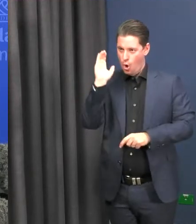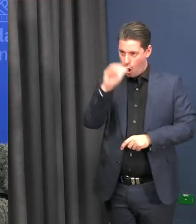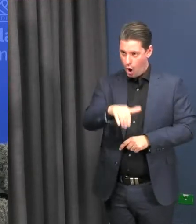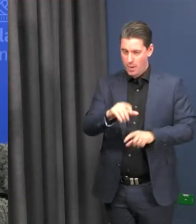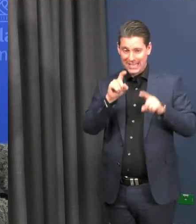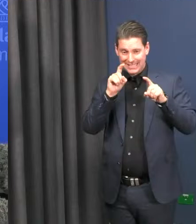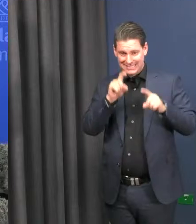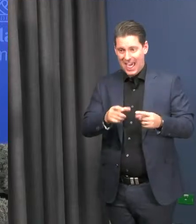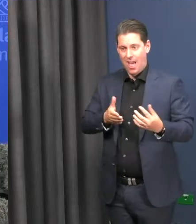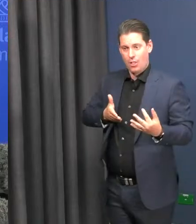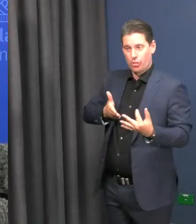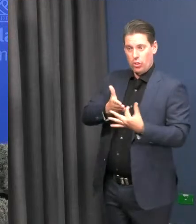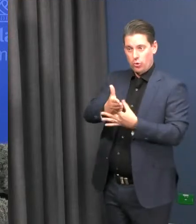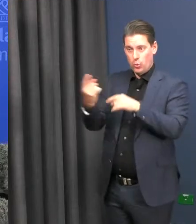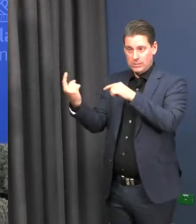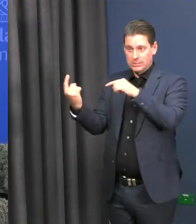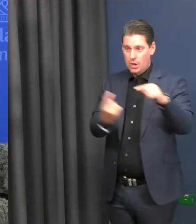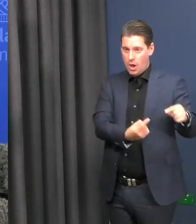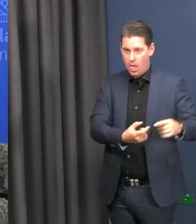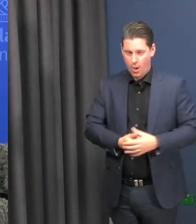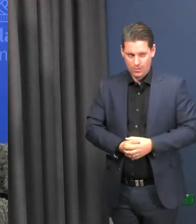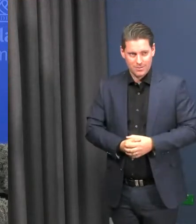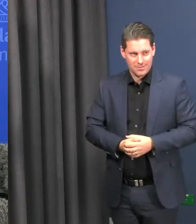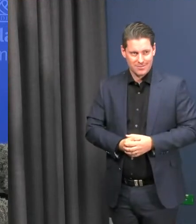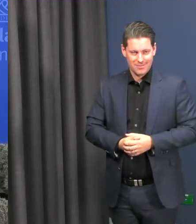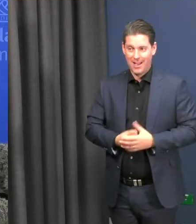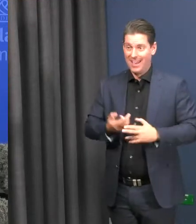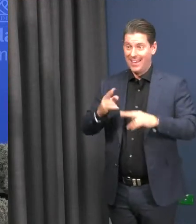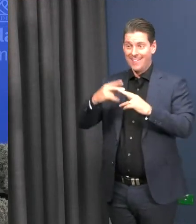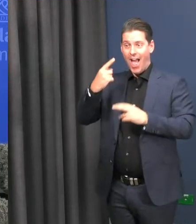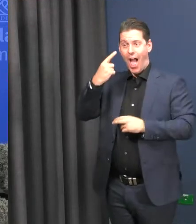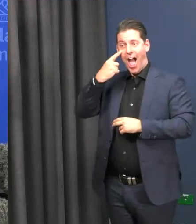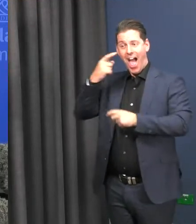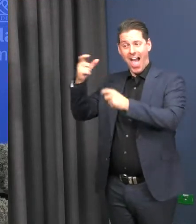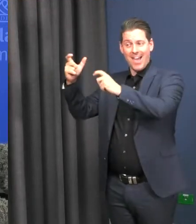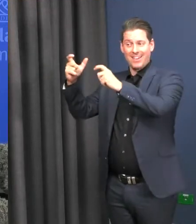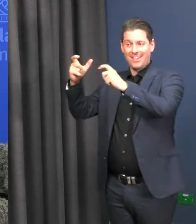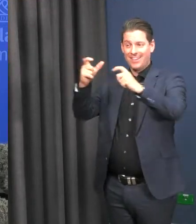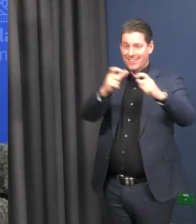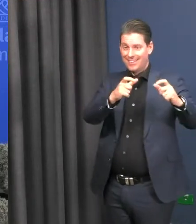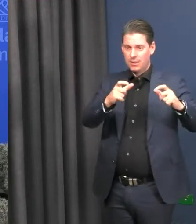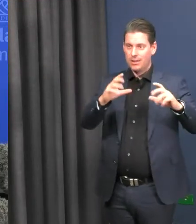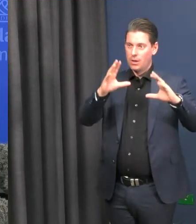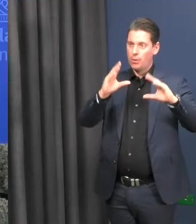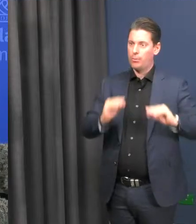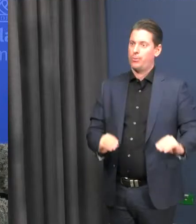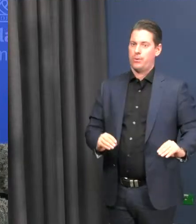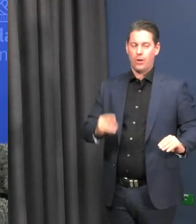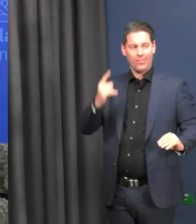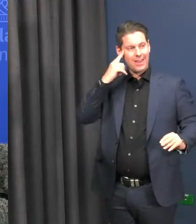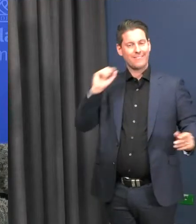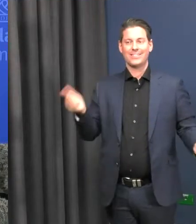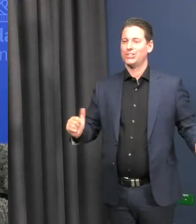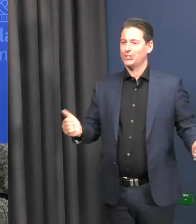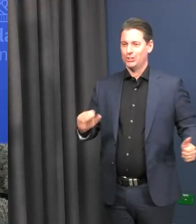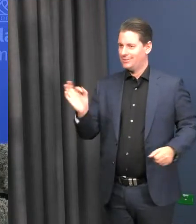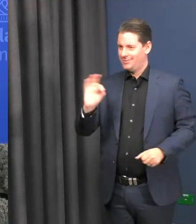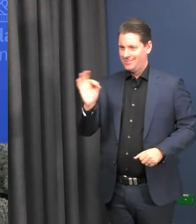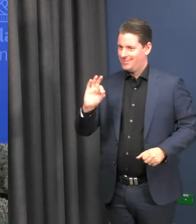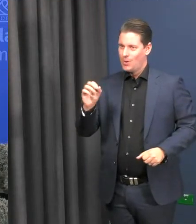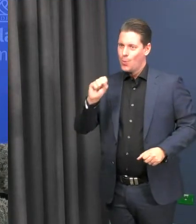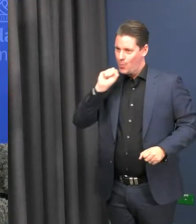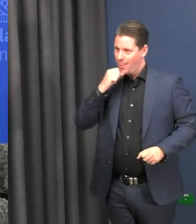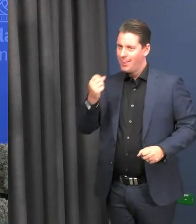event, and particularly if the eye of the cyclone was to pass over you, that's temporary reprieve. So my